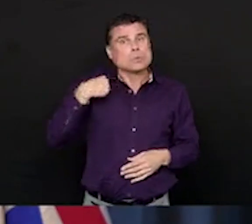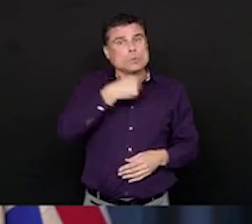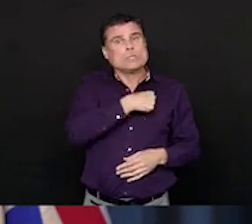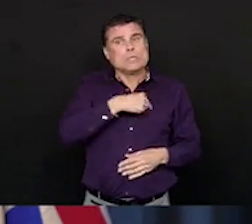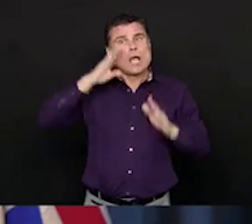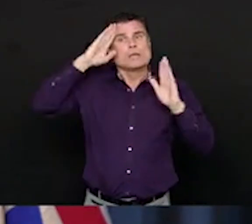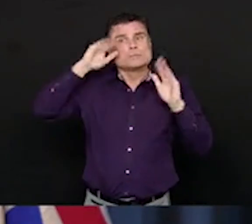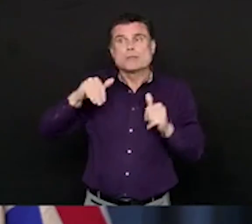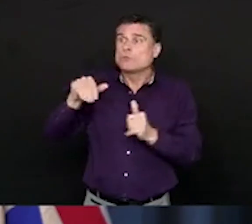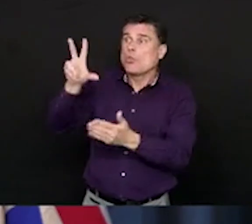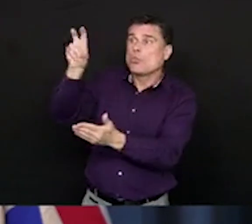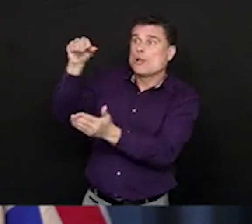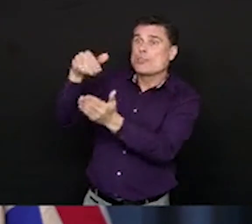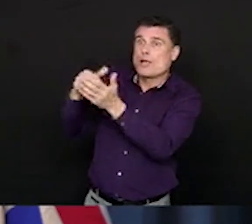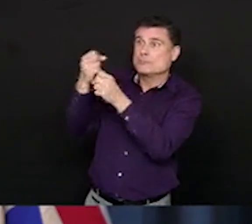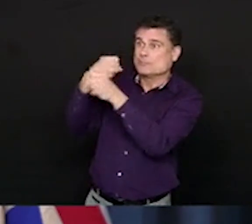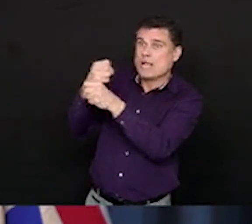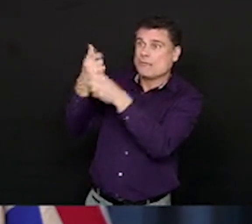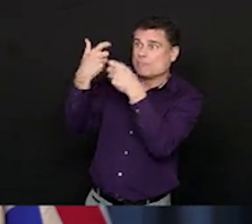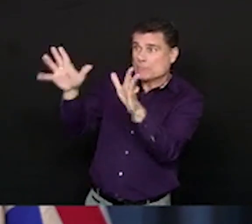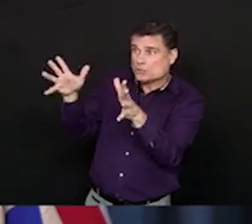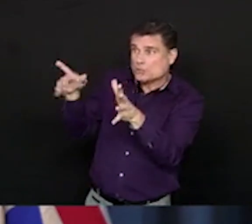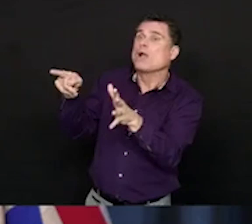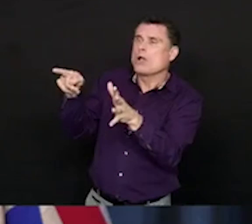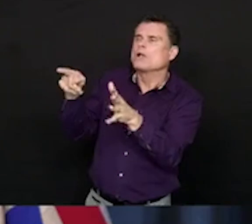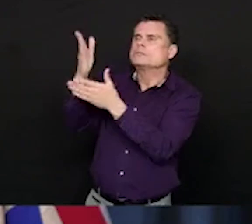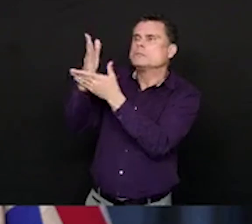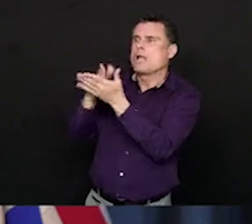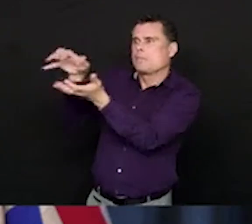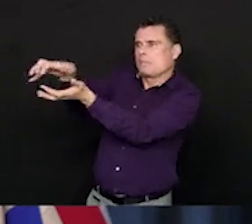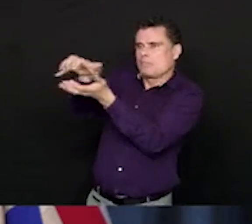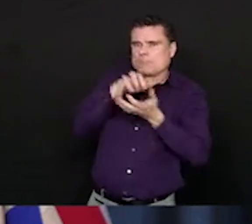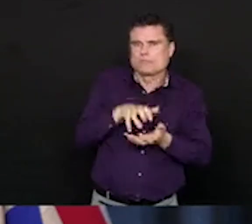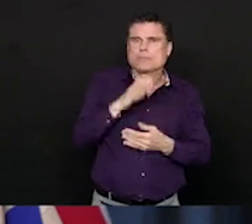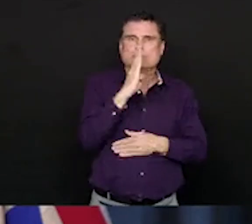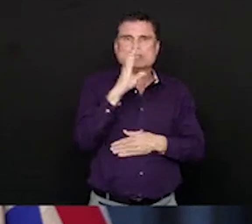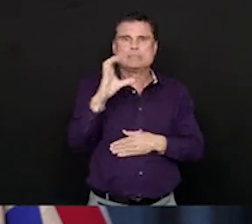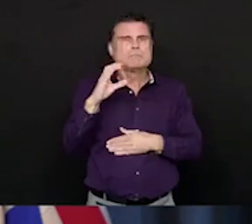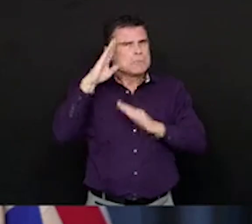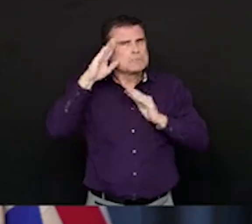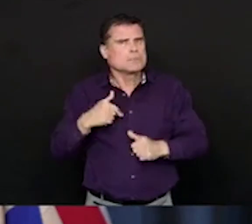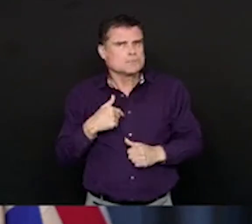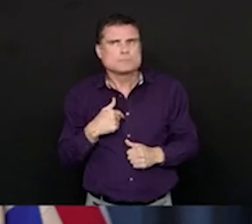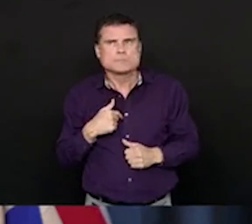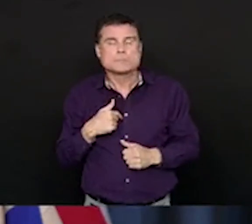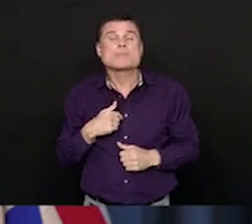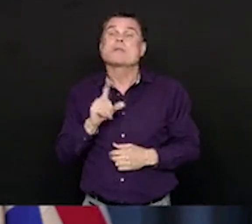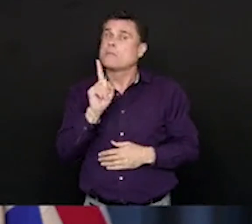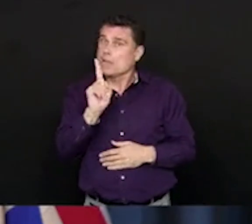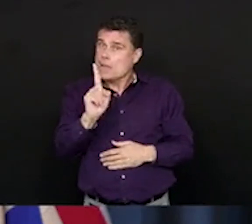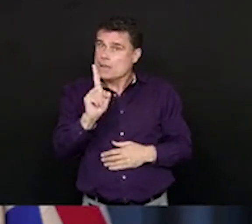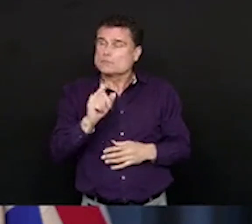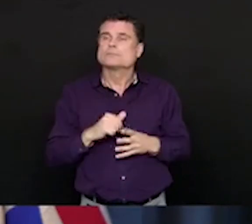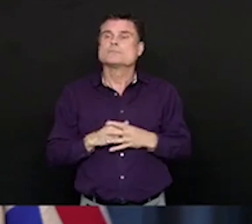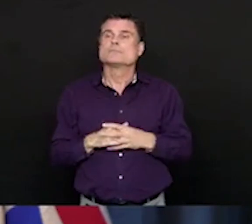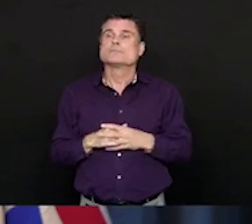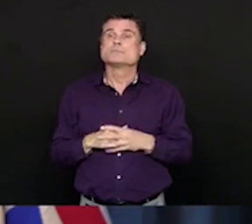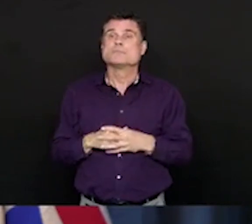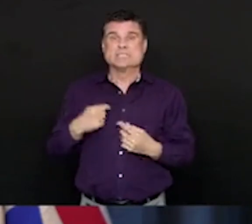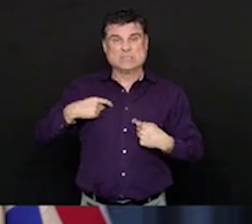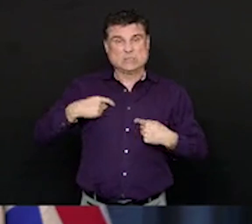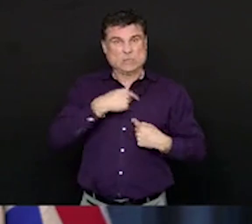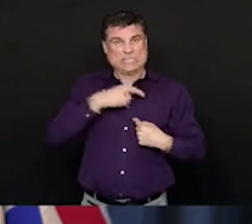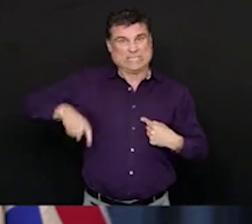not it. If we keep doing what we're doing, we may not need them right now, but we may need them with